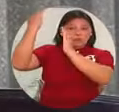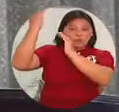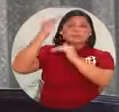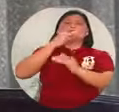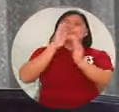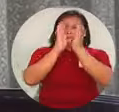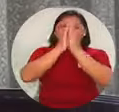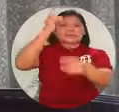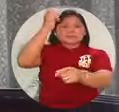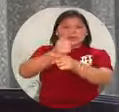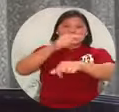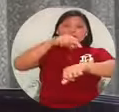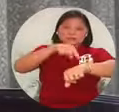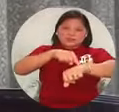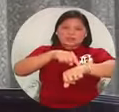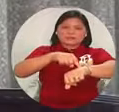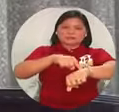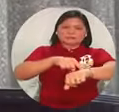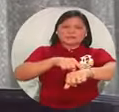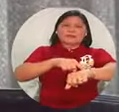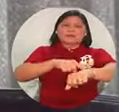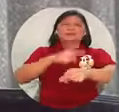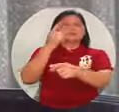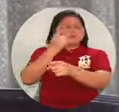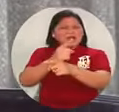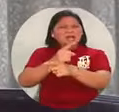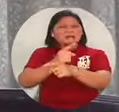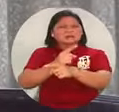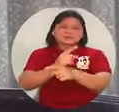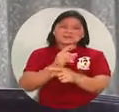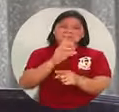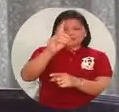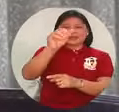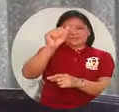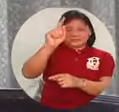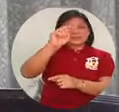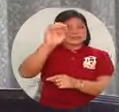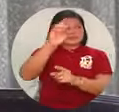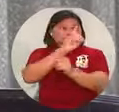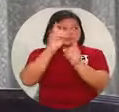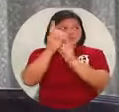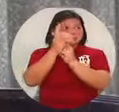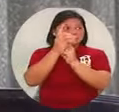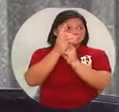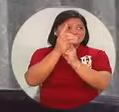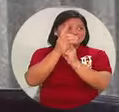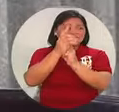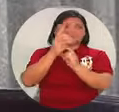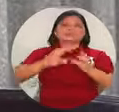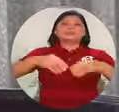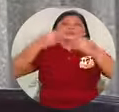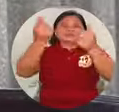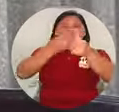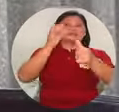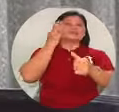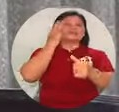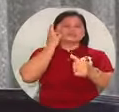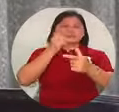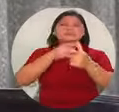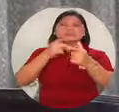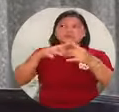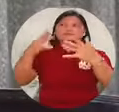that in the right time or in the due date of giving our first fruit, we will also